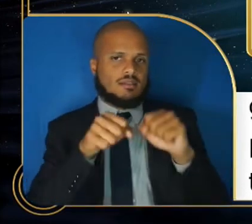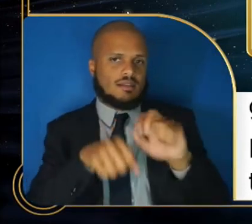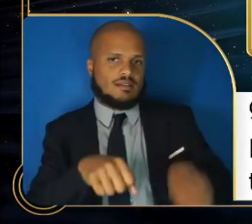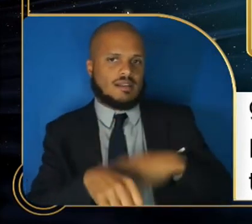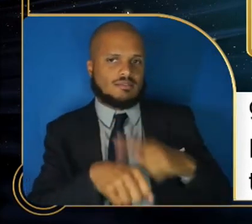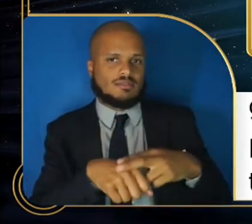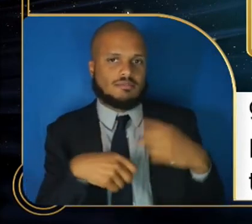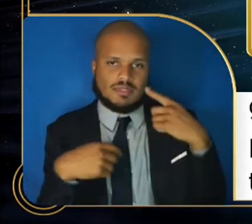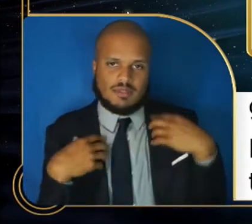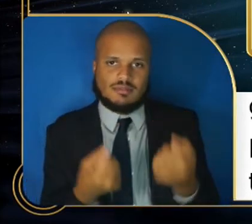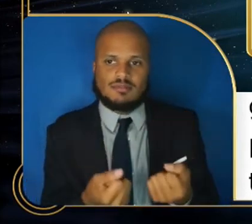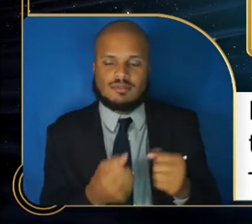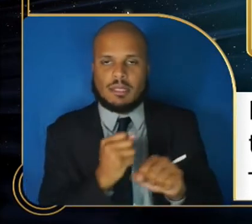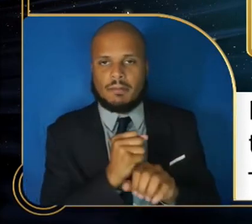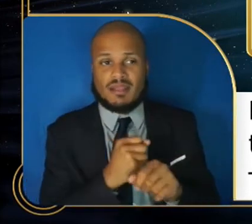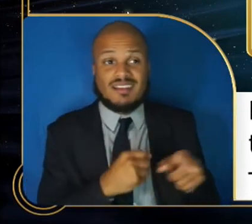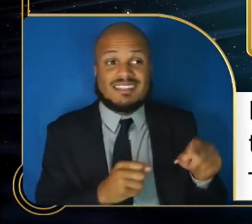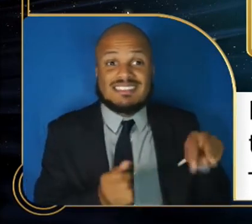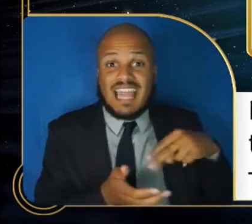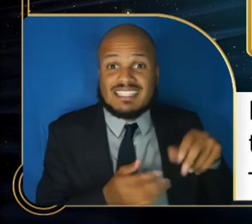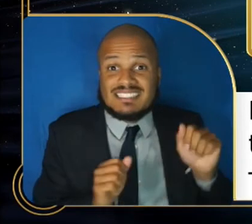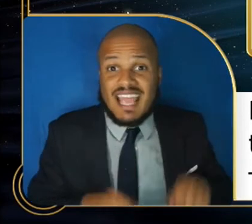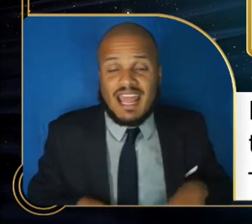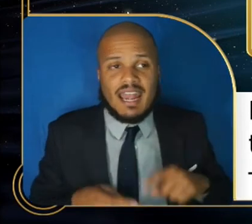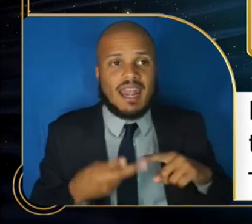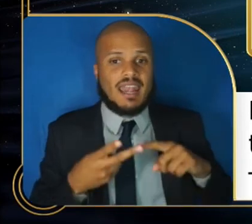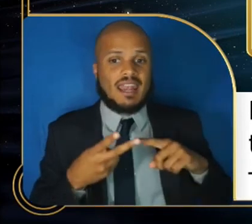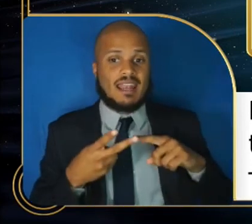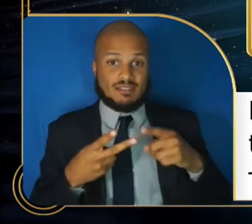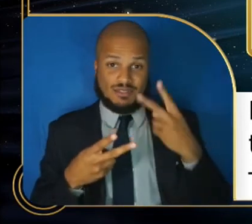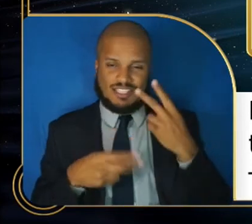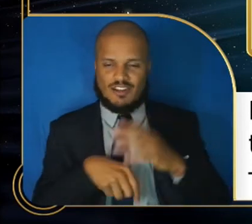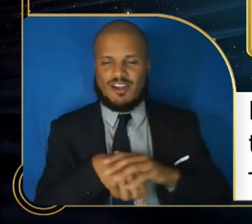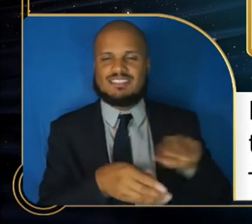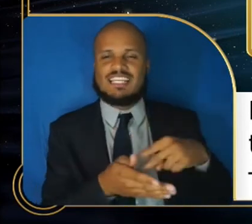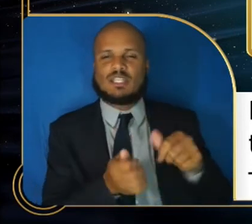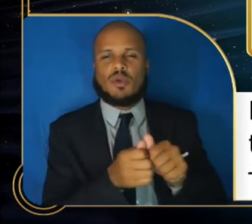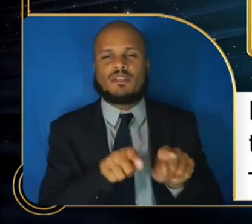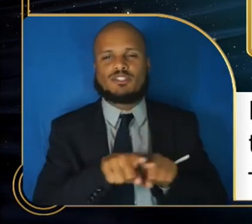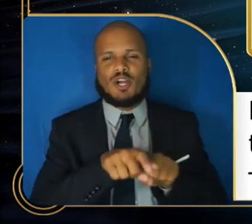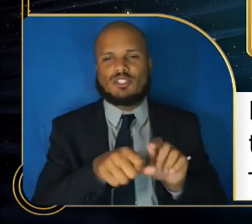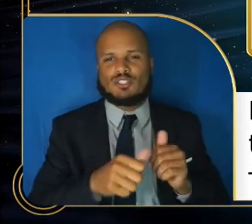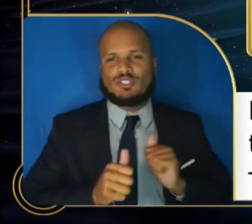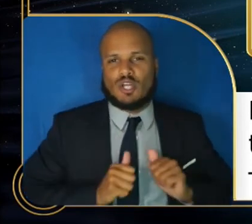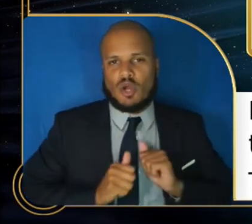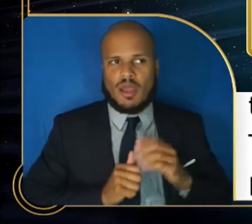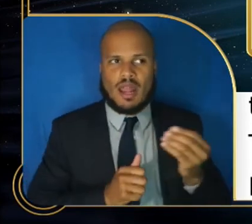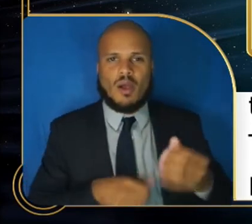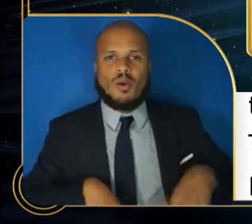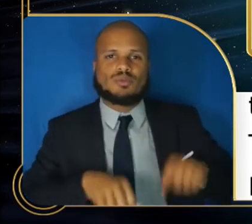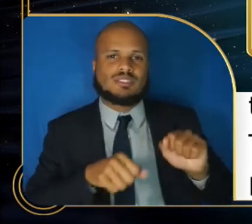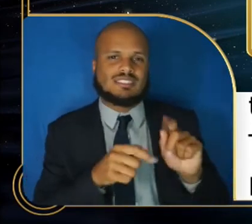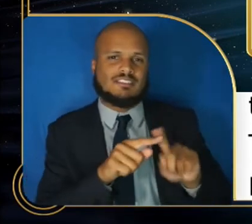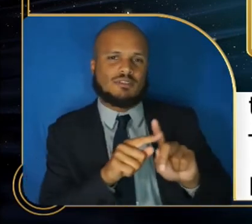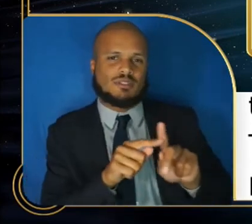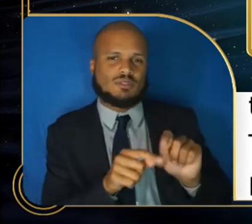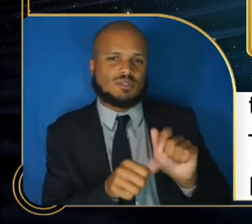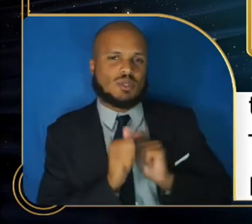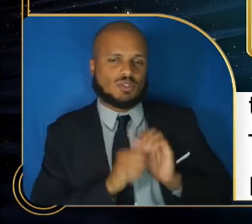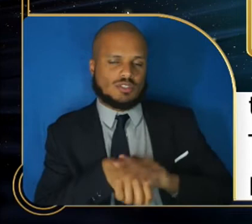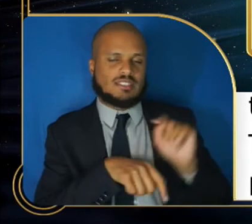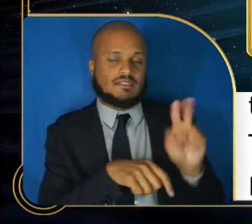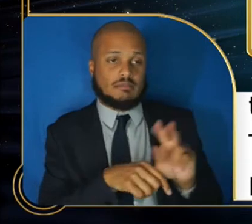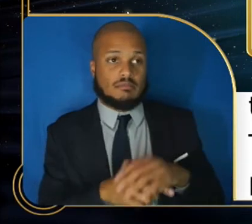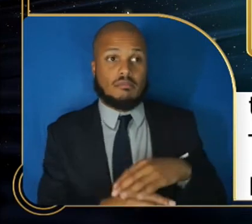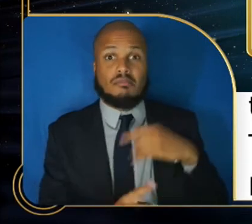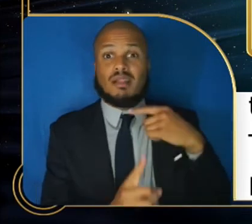can also dance and won a season of Dancing with the Stars and has hosted programs on television. And to top it all off, last year